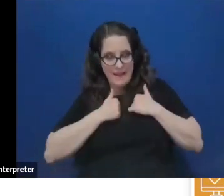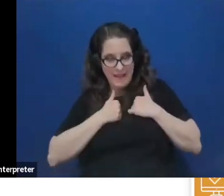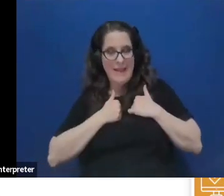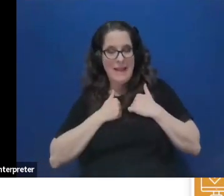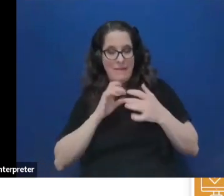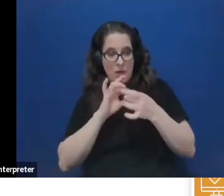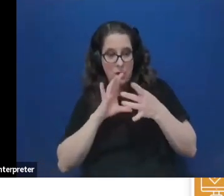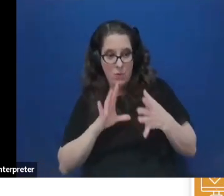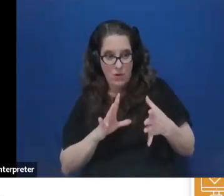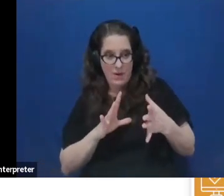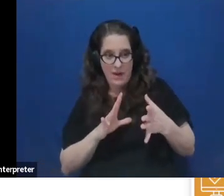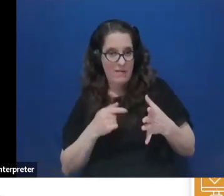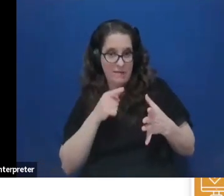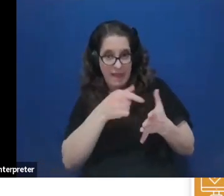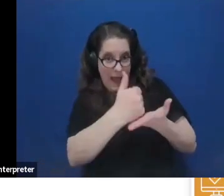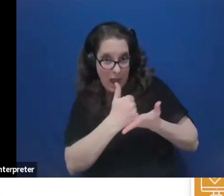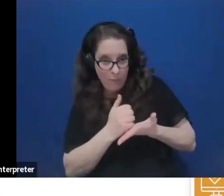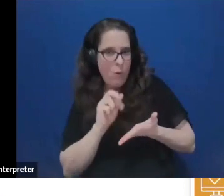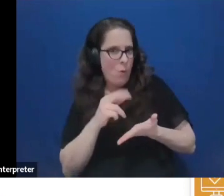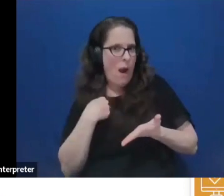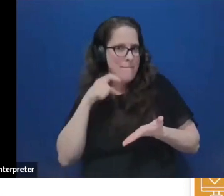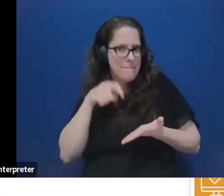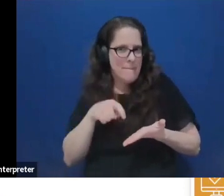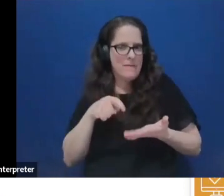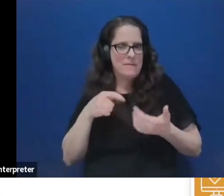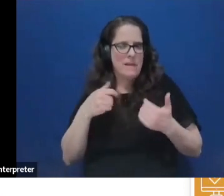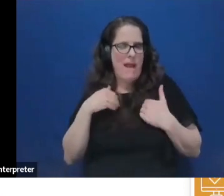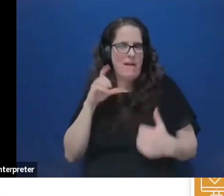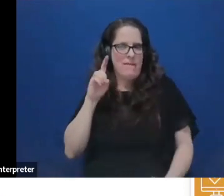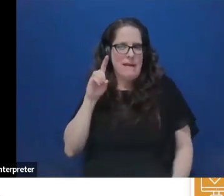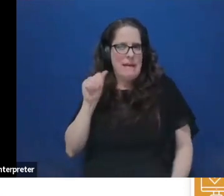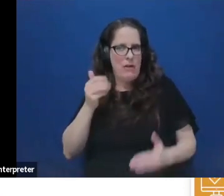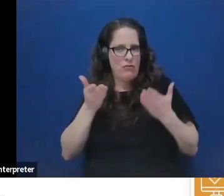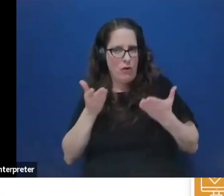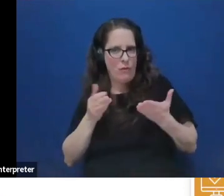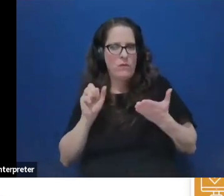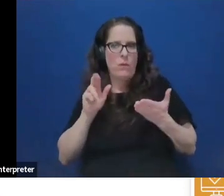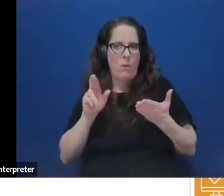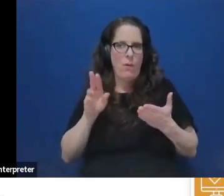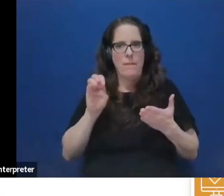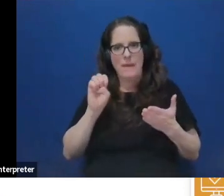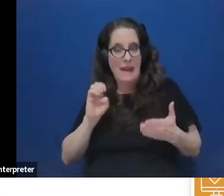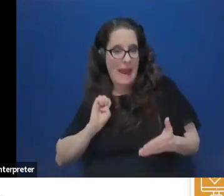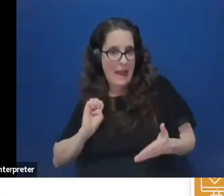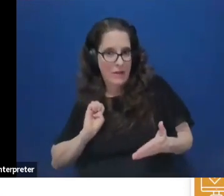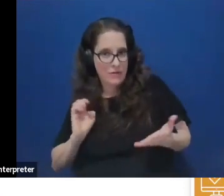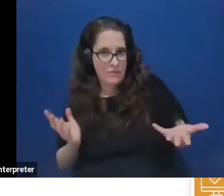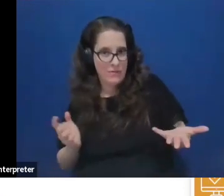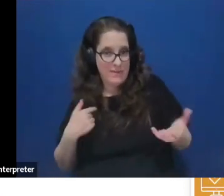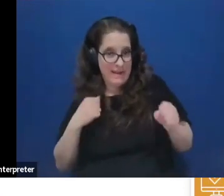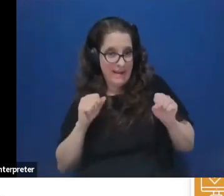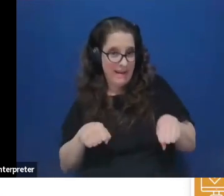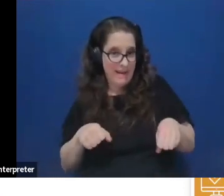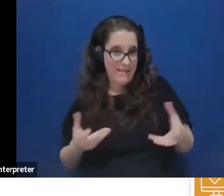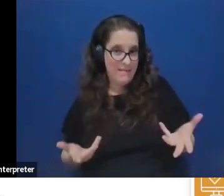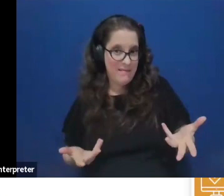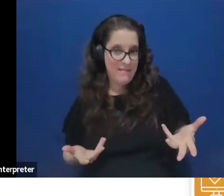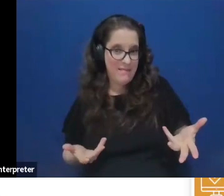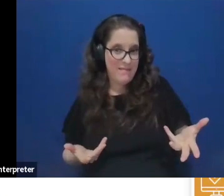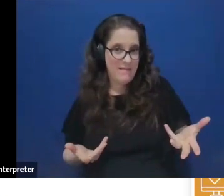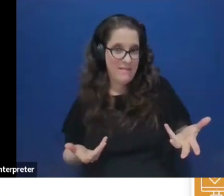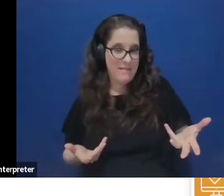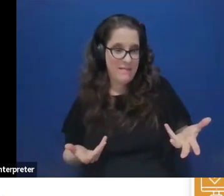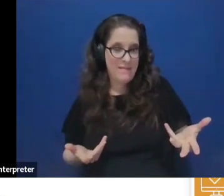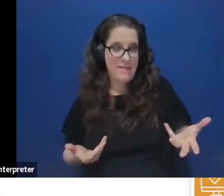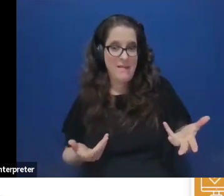have a question, like specifically like the community living coordinator, if they can call anyway, or they only